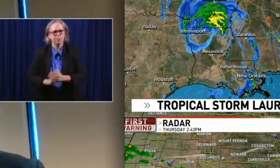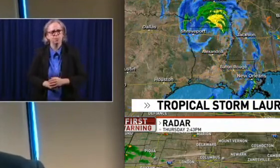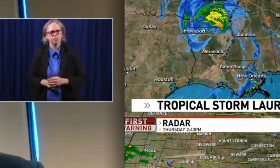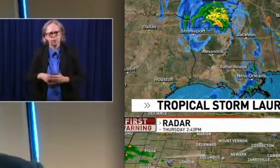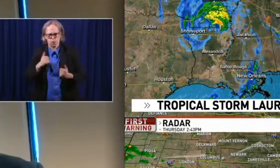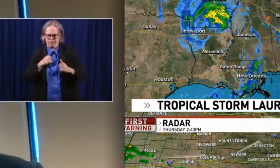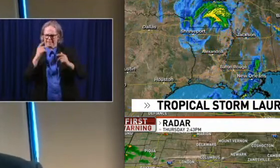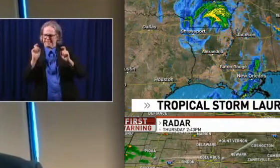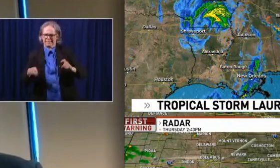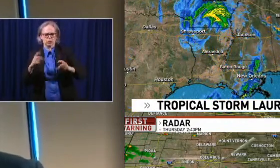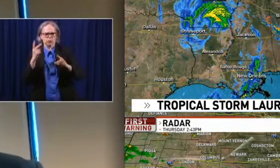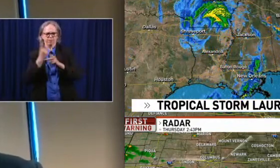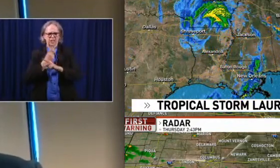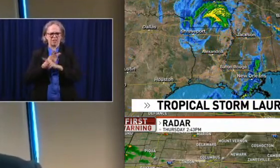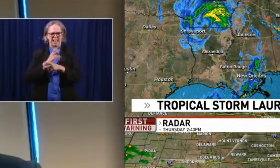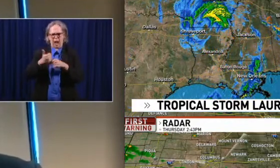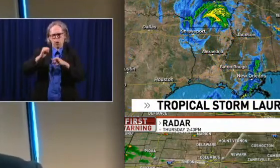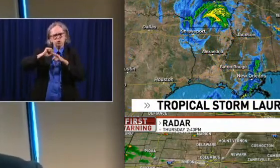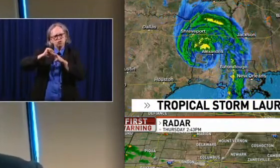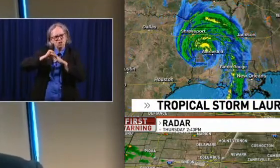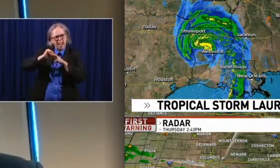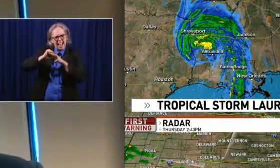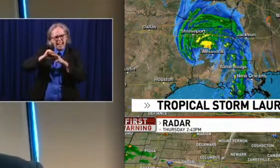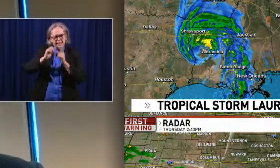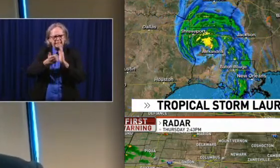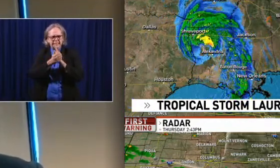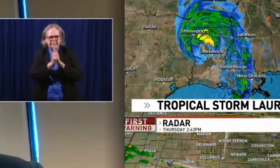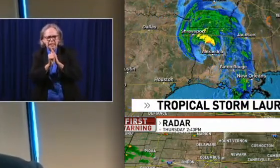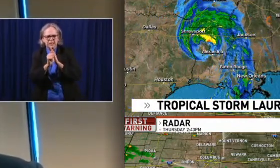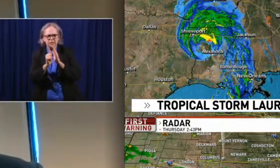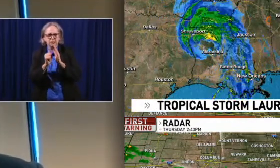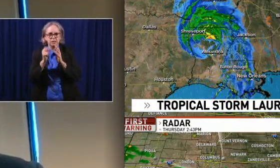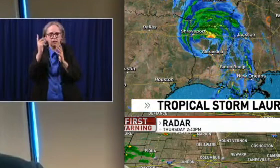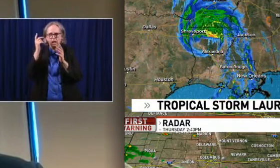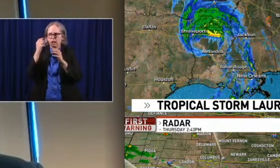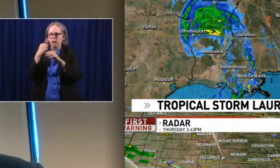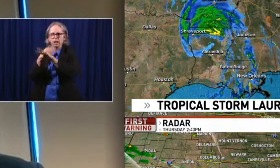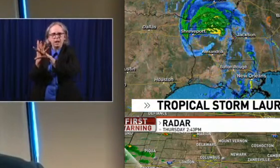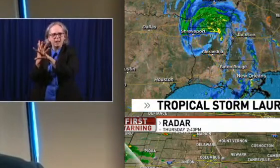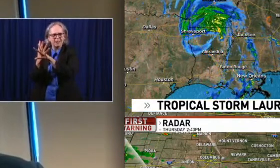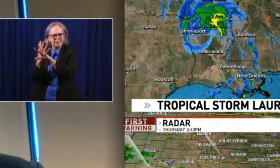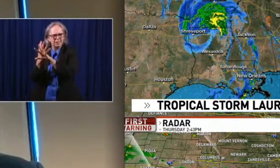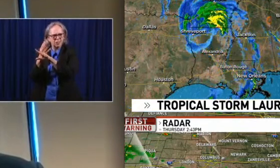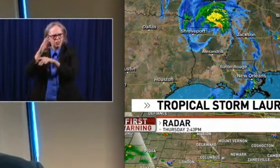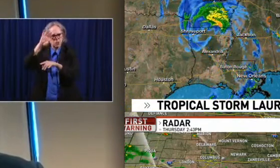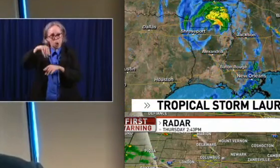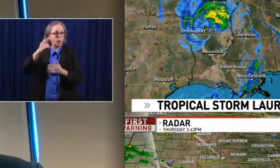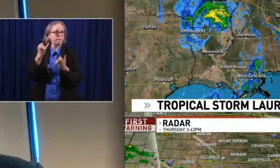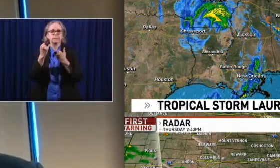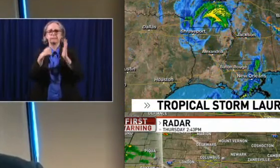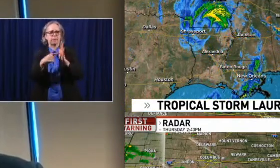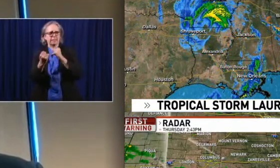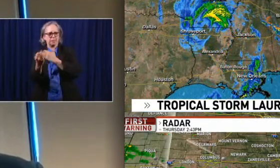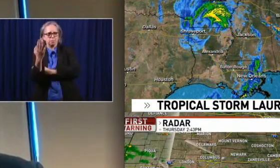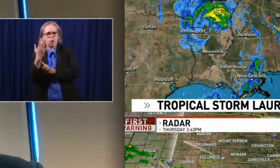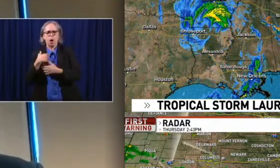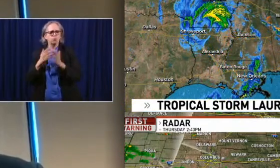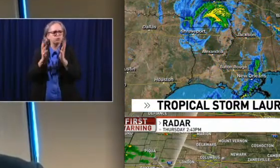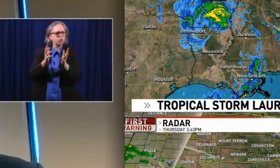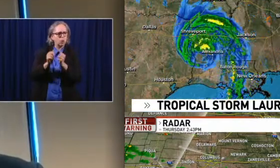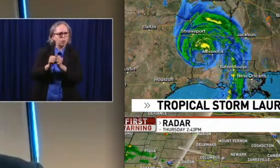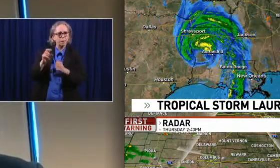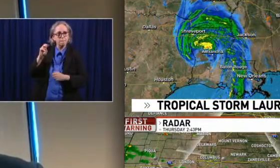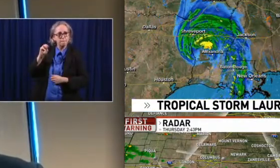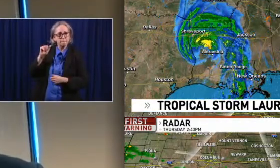skills remotely. And this morning, I had a great conversation with our Mayor, Frank Jackson, and he's talking about the